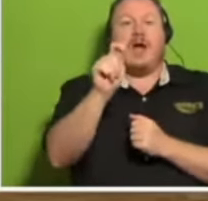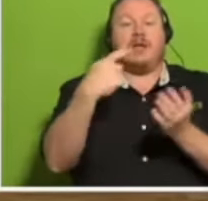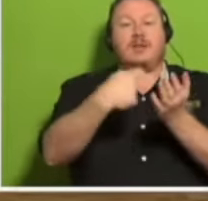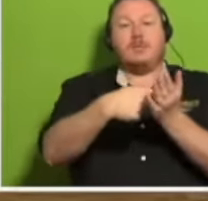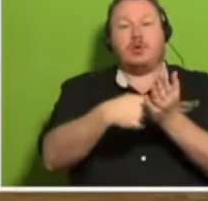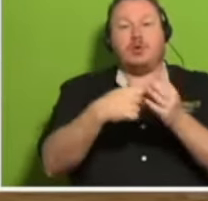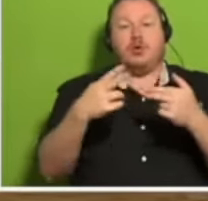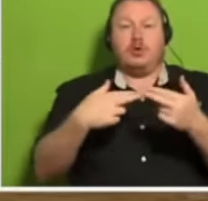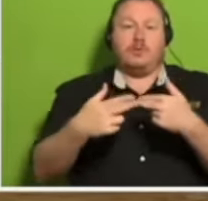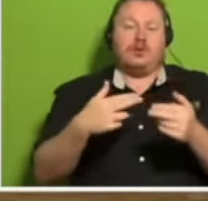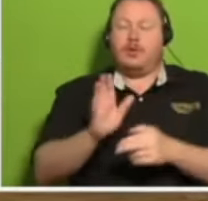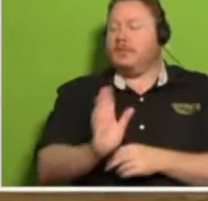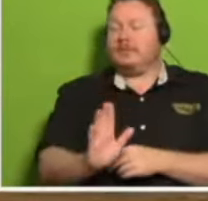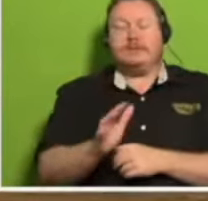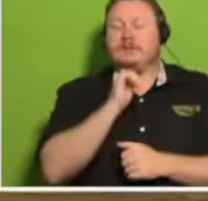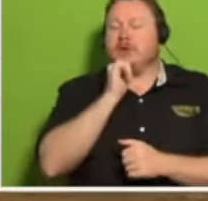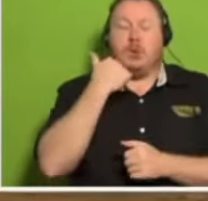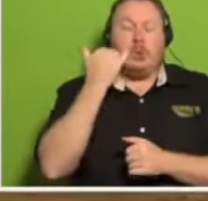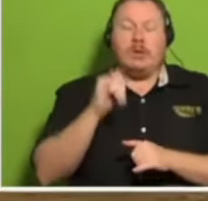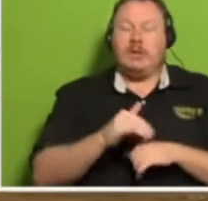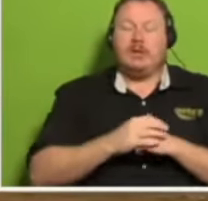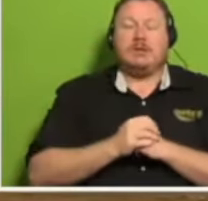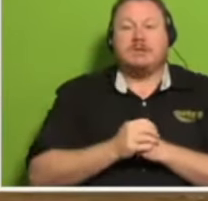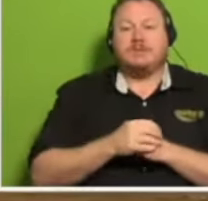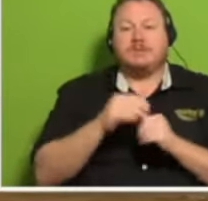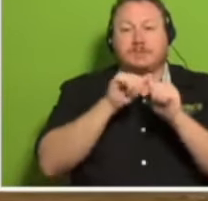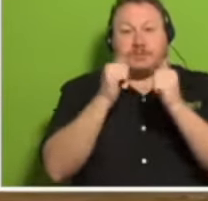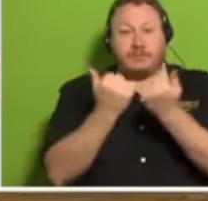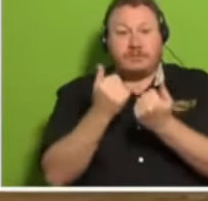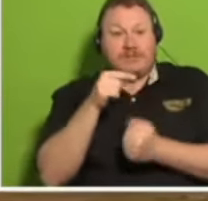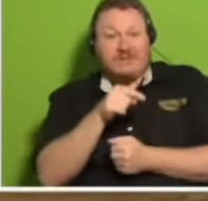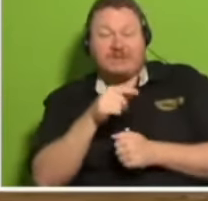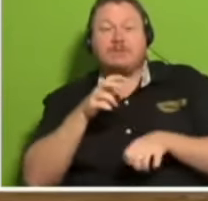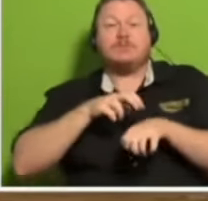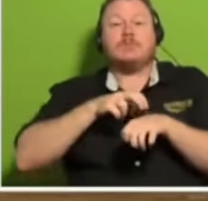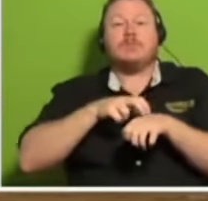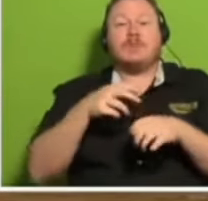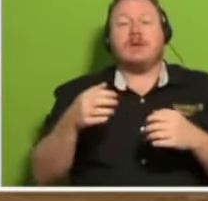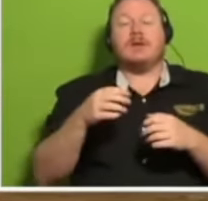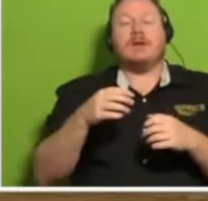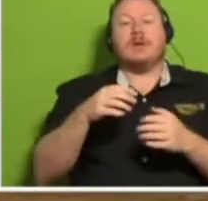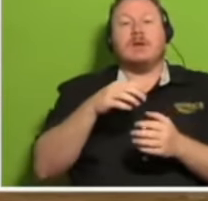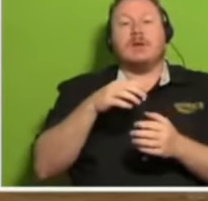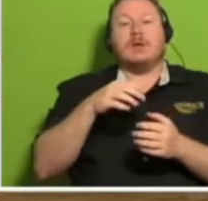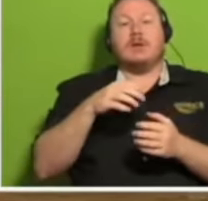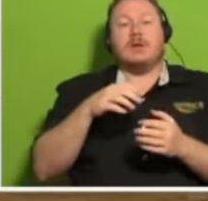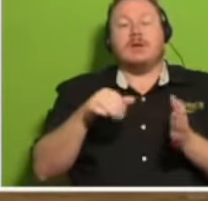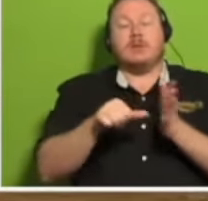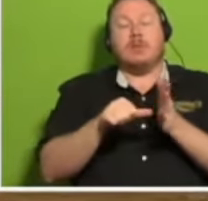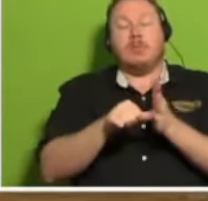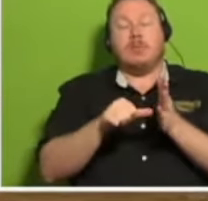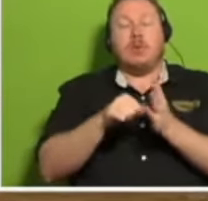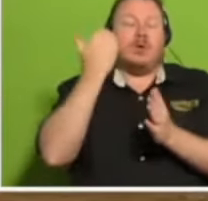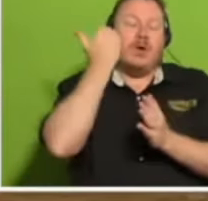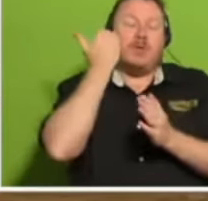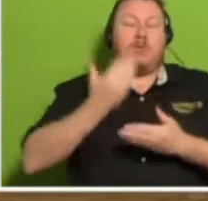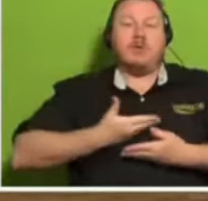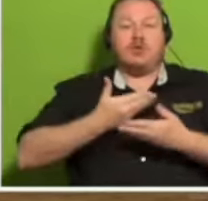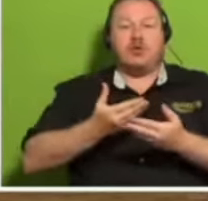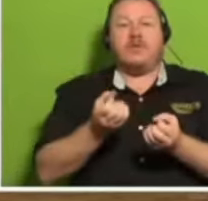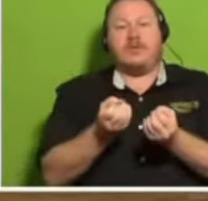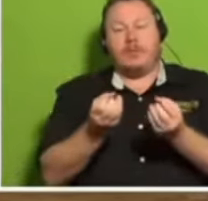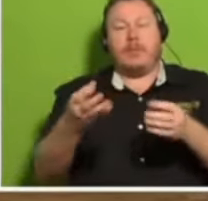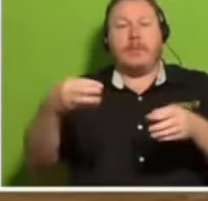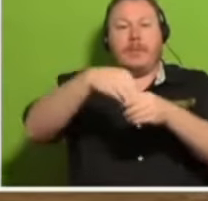shop. To achieve this, the agency must prioritize the integration of core government services to facilitate